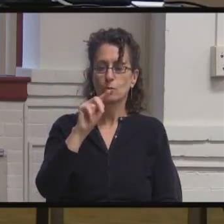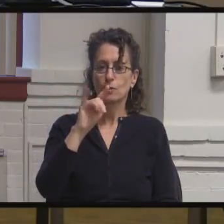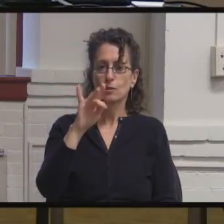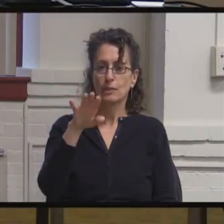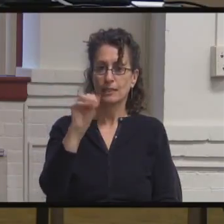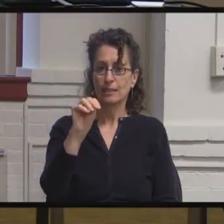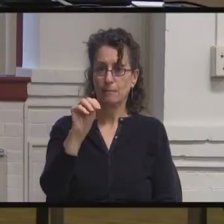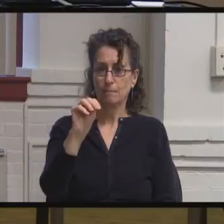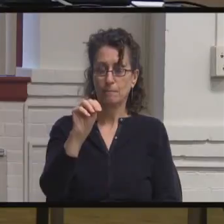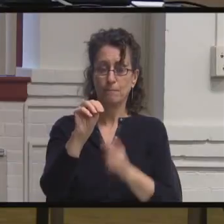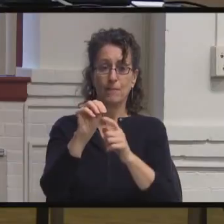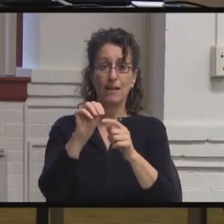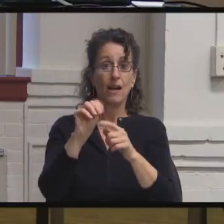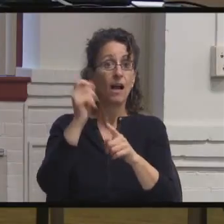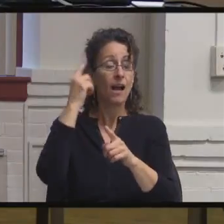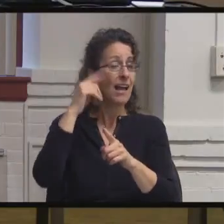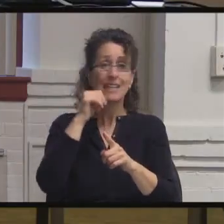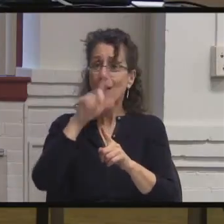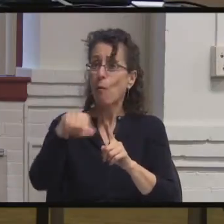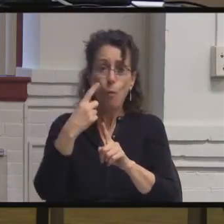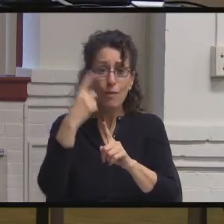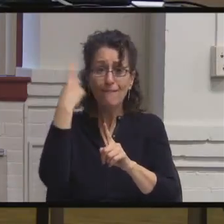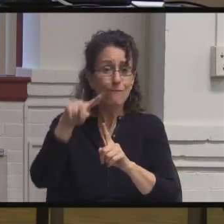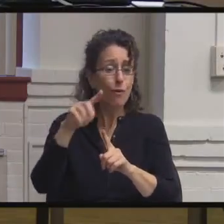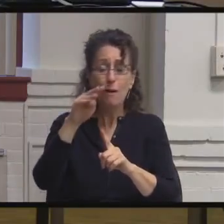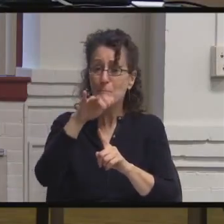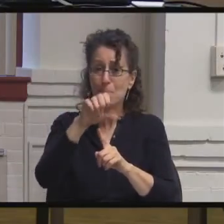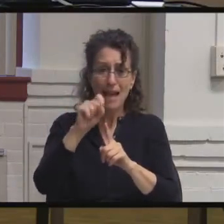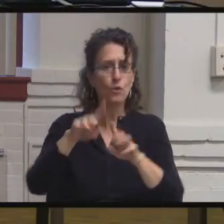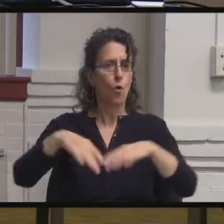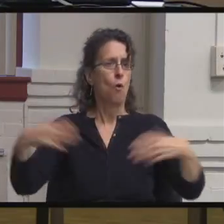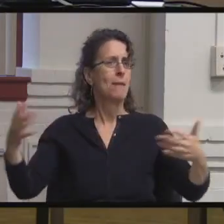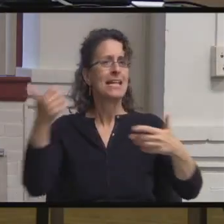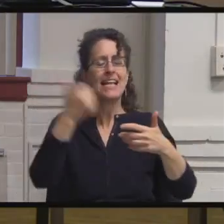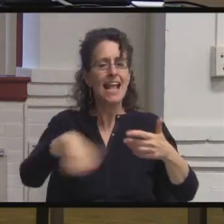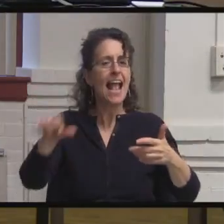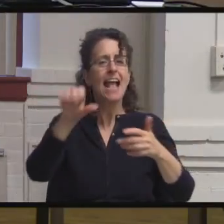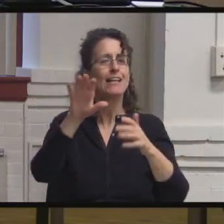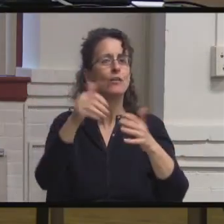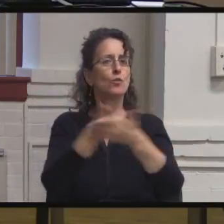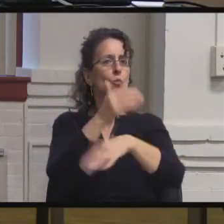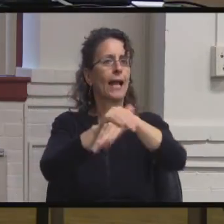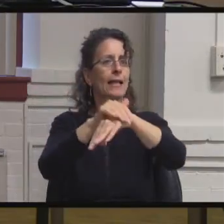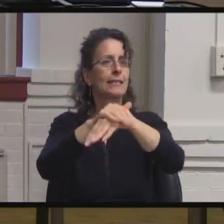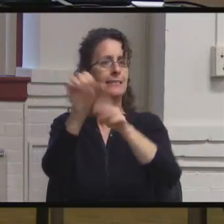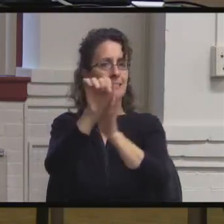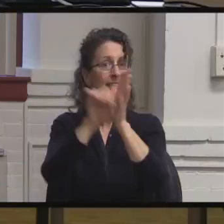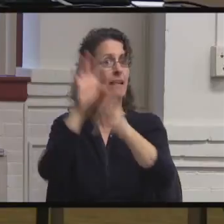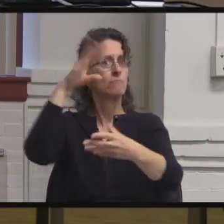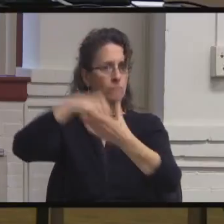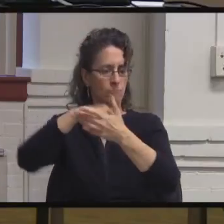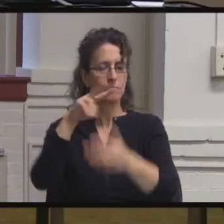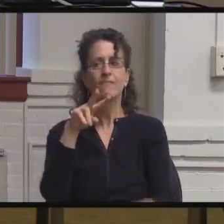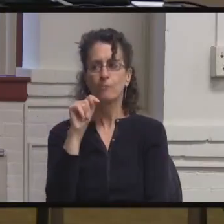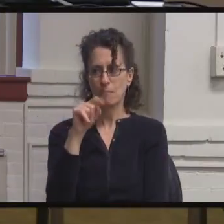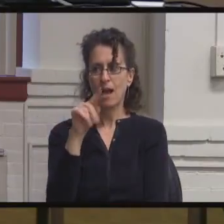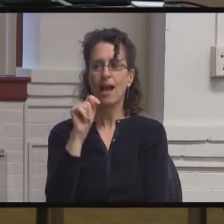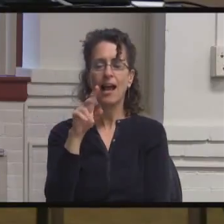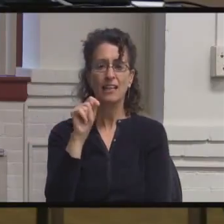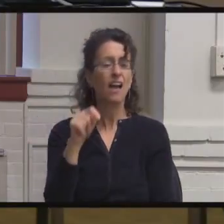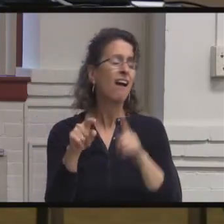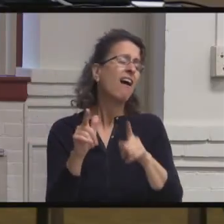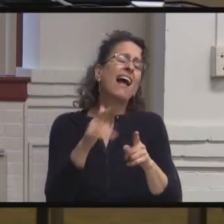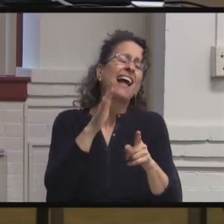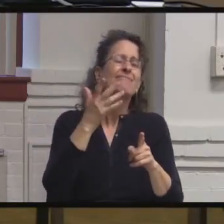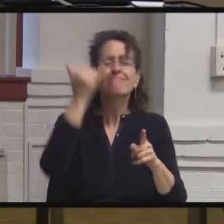open to New England communities, not just for education, but municipalities as well. And it's much like the state